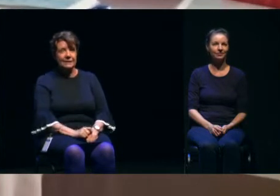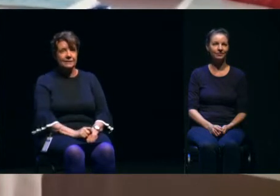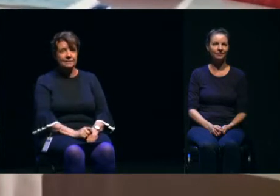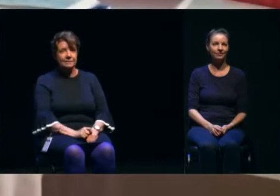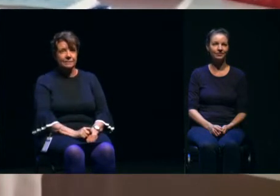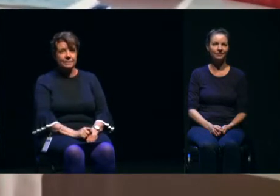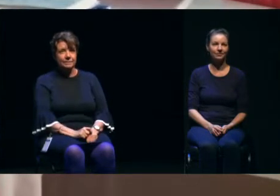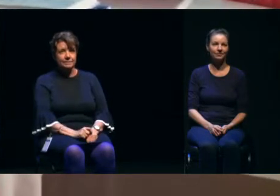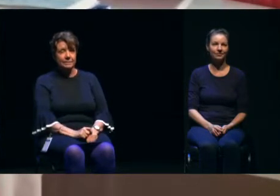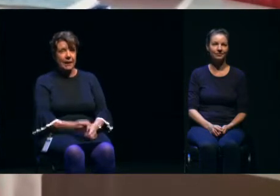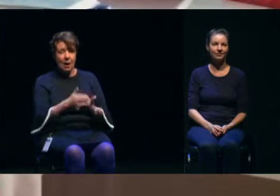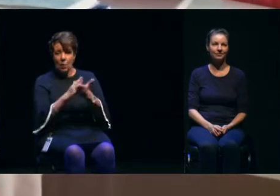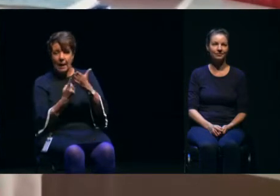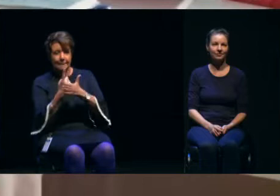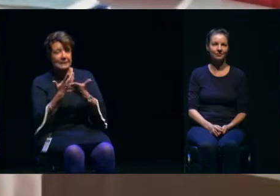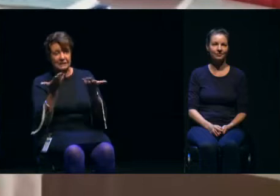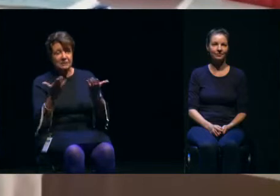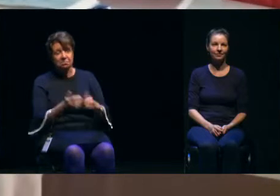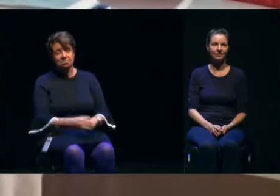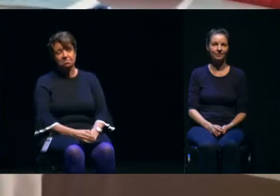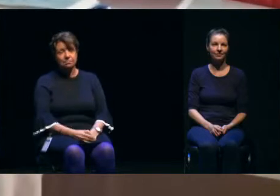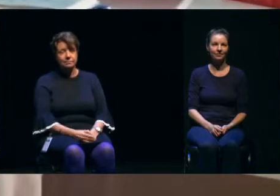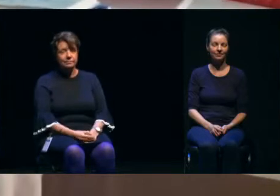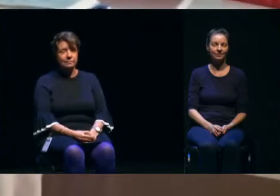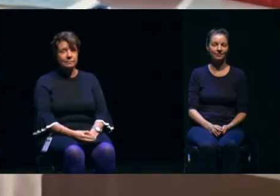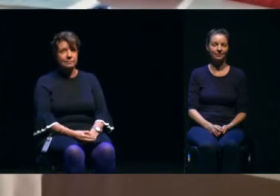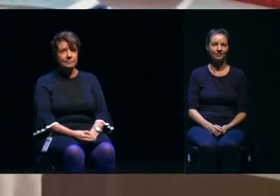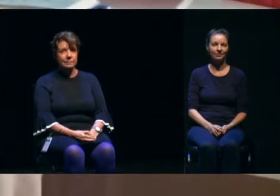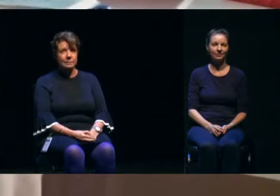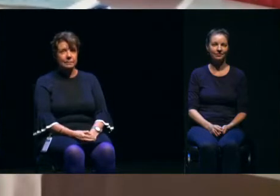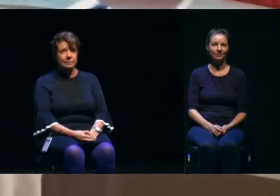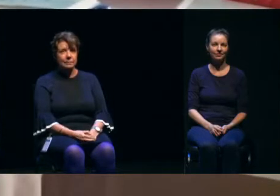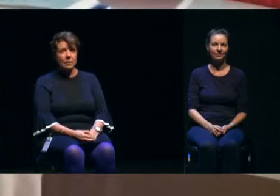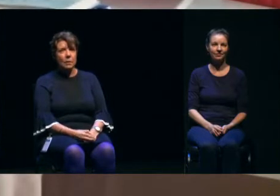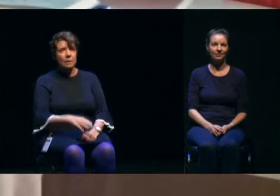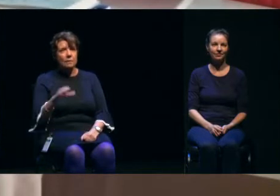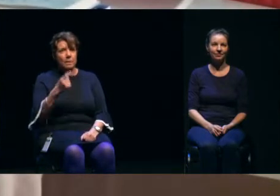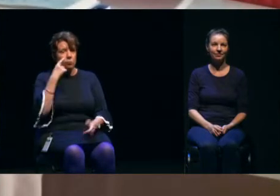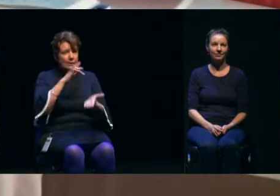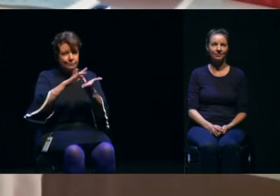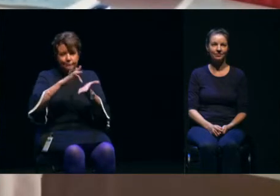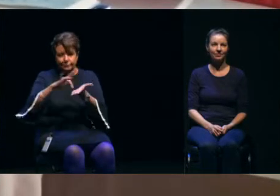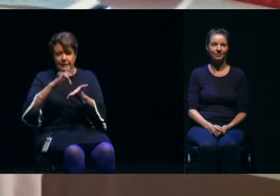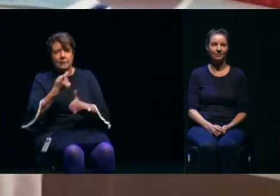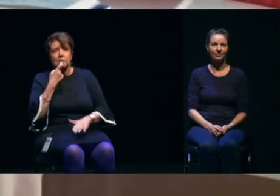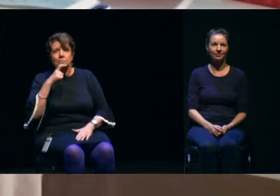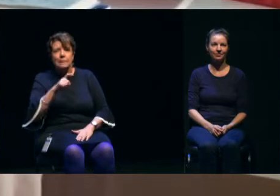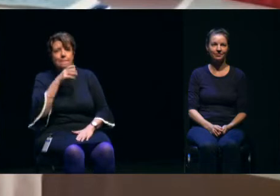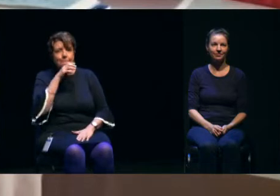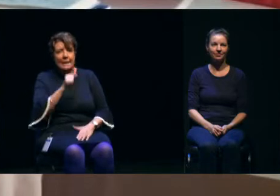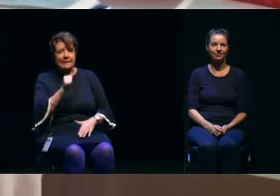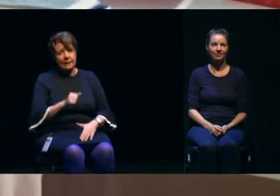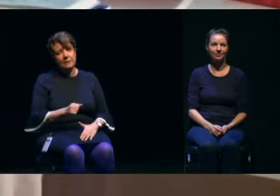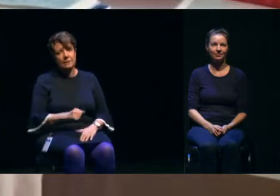I understand from where it comes. It comes from trying to eliminate this toxic masculinity in which we